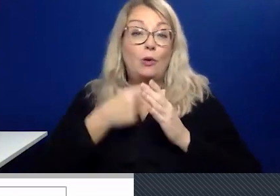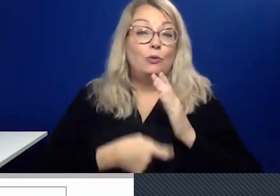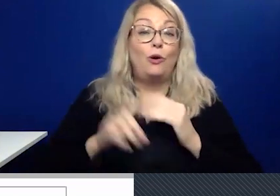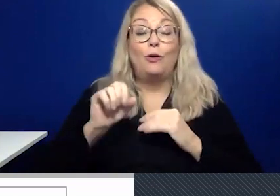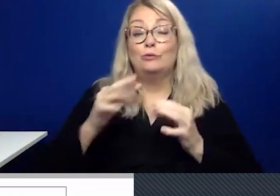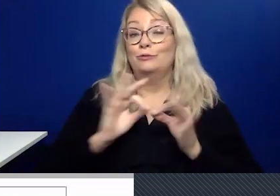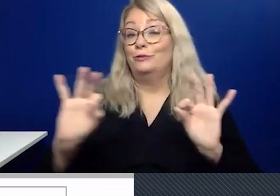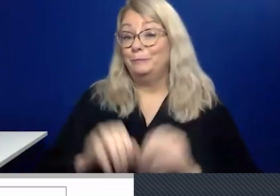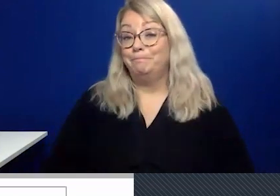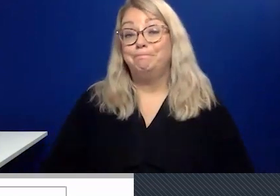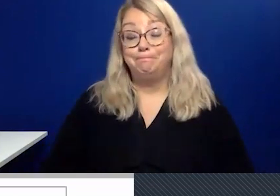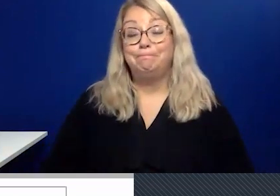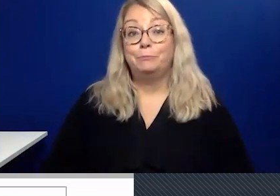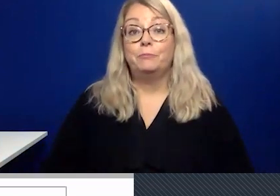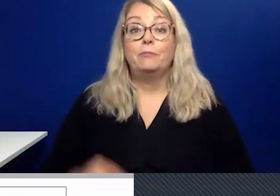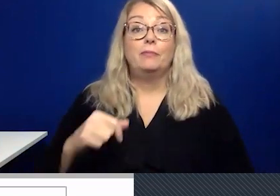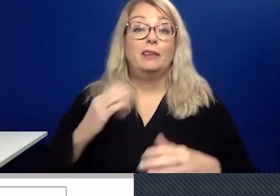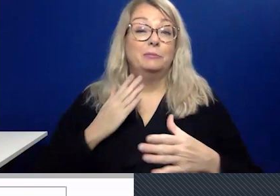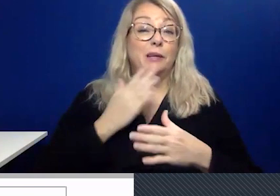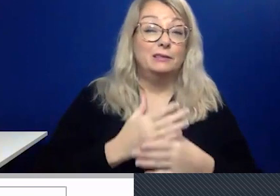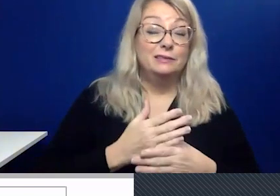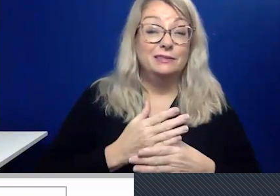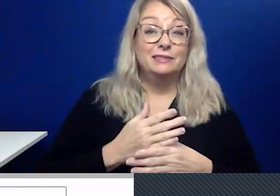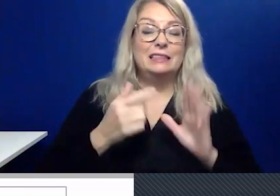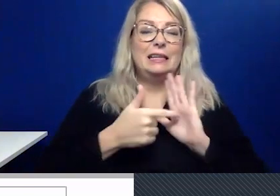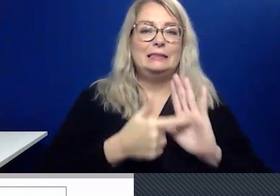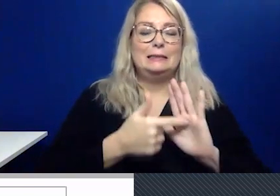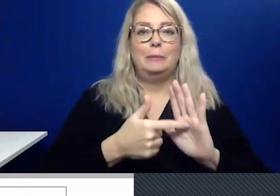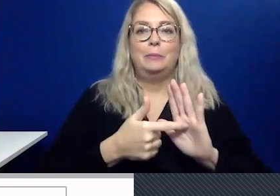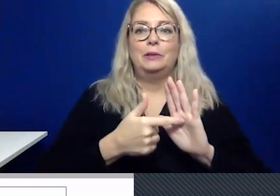all. Can I interject just an example of that is